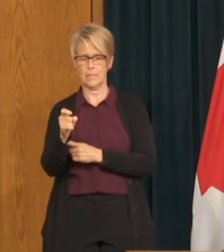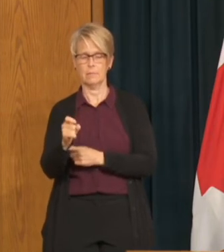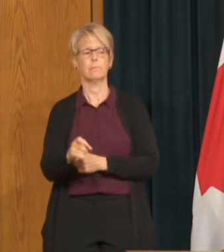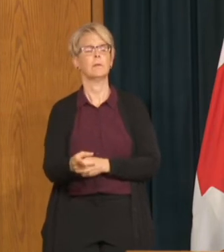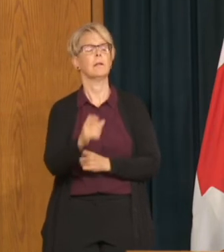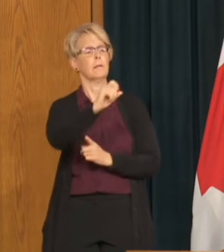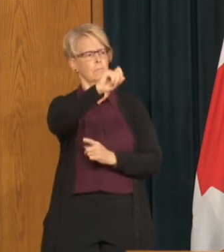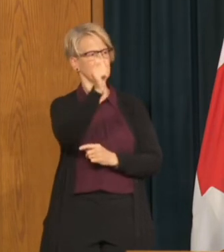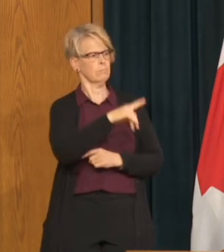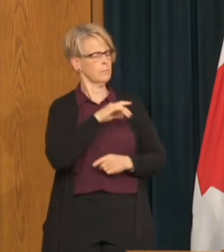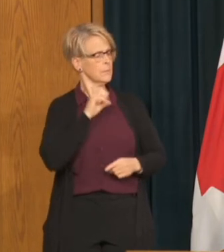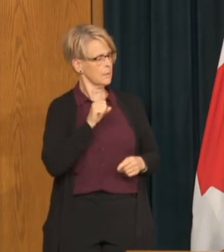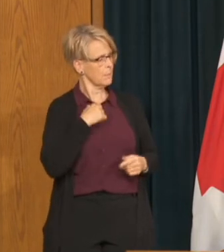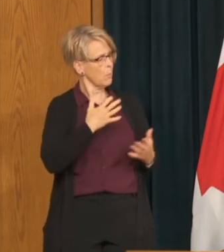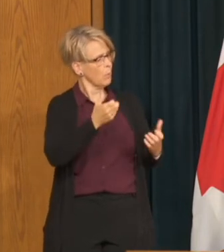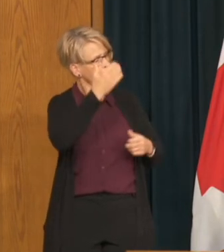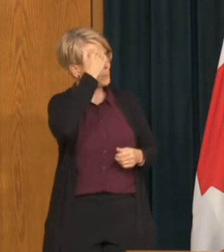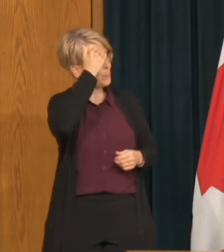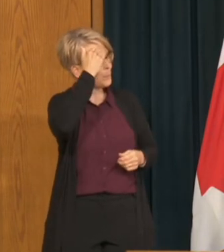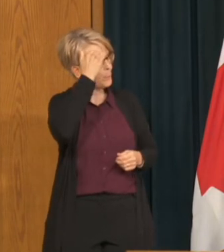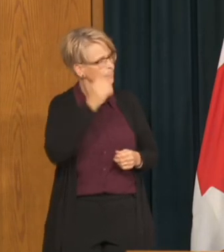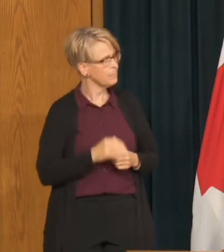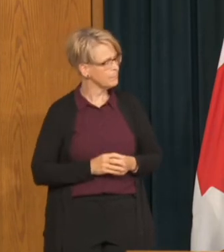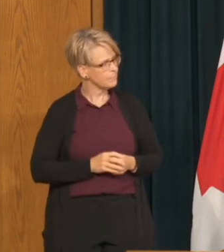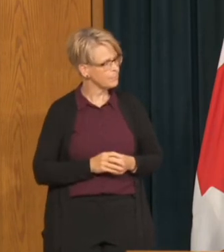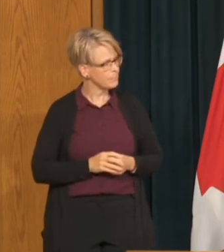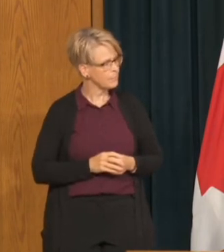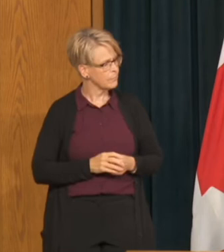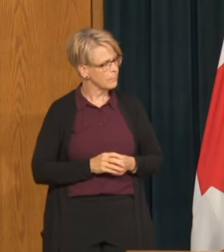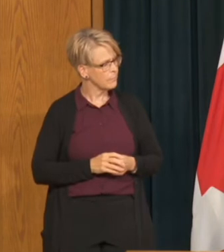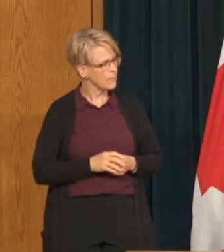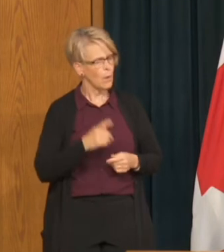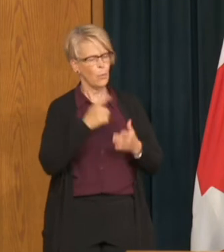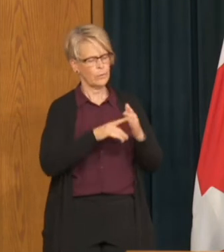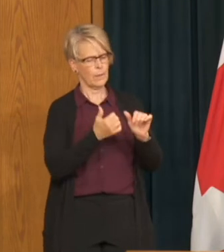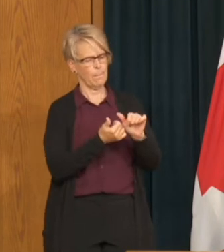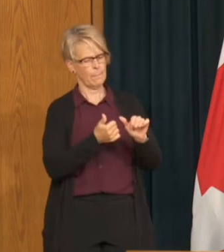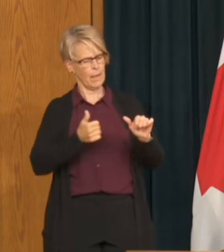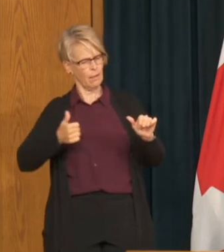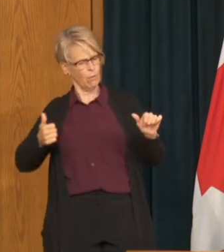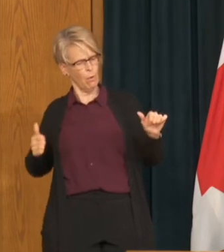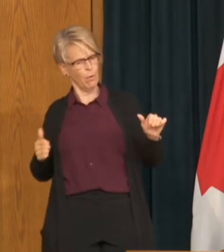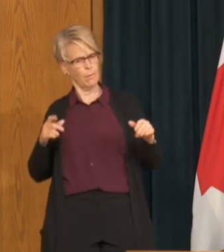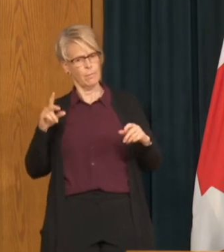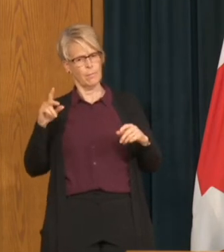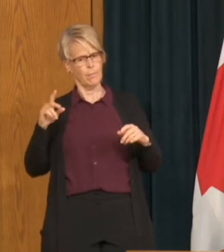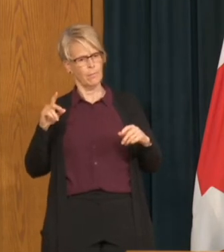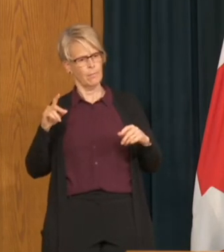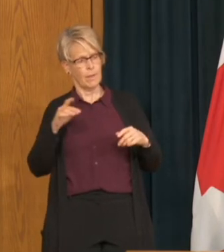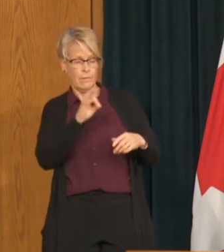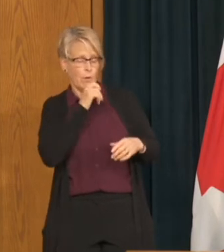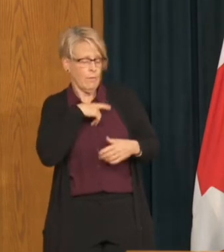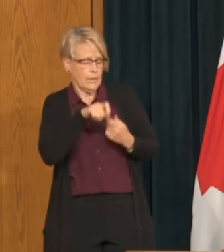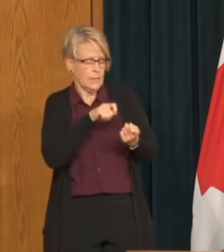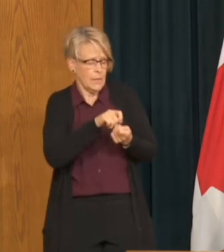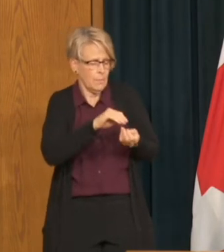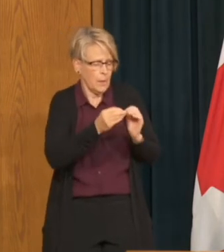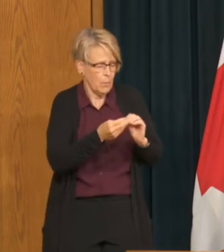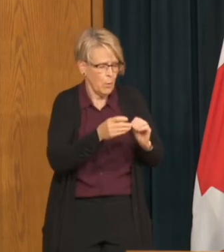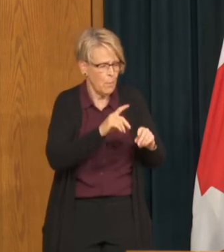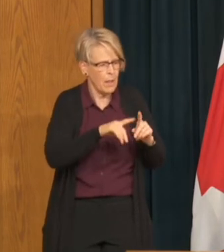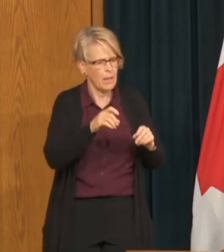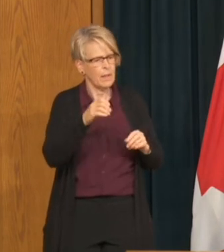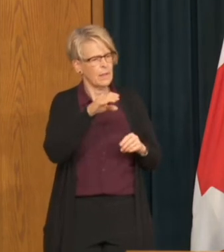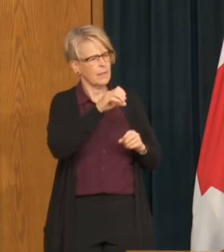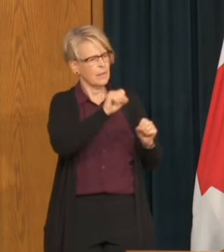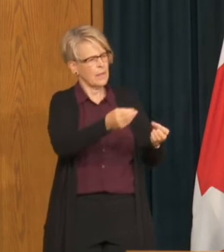Yes, I'd like to know what your what the backlog is like of procedures. And if you don't have exact numbers, I'm wondering if you could